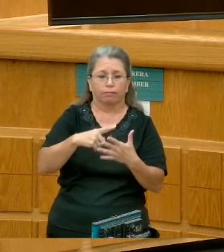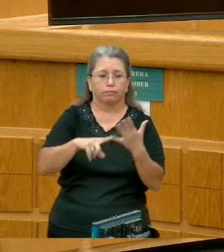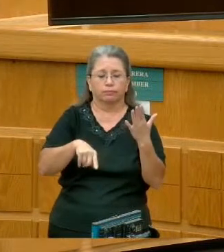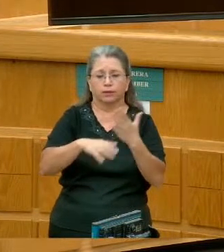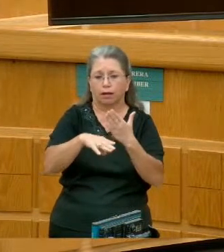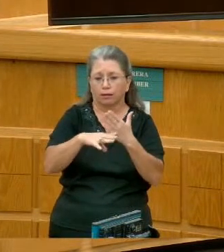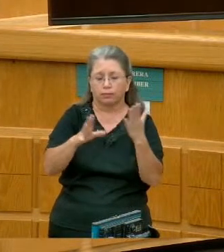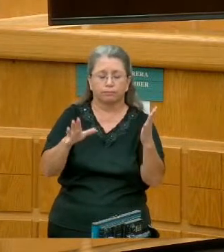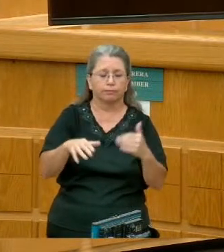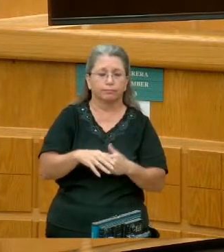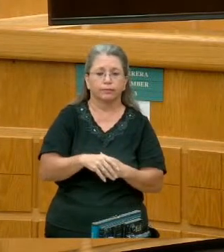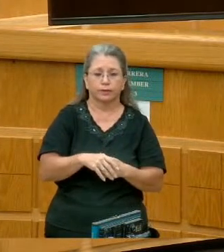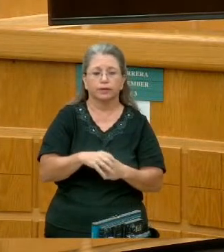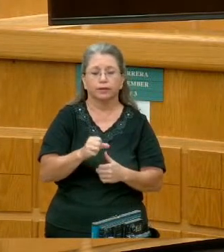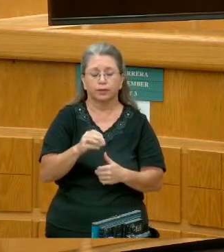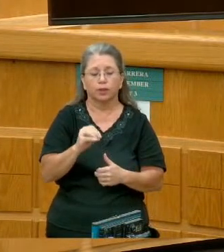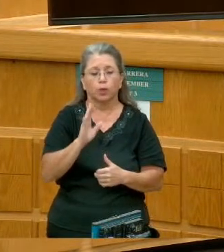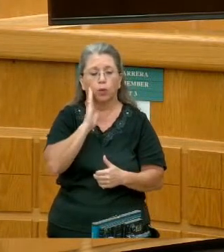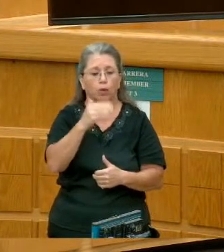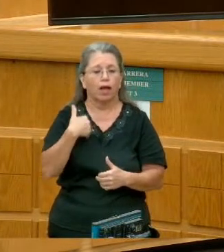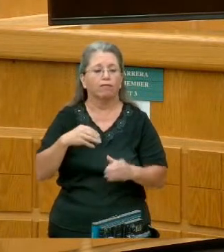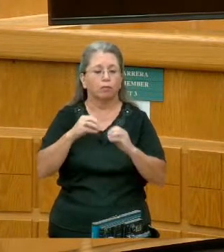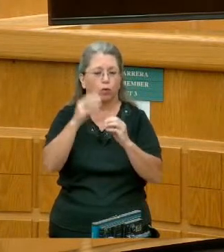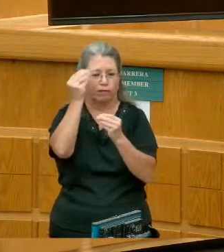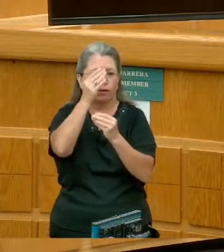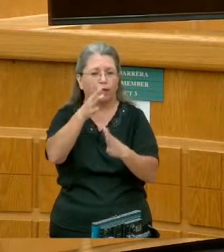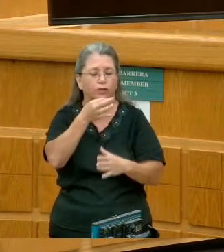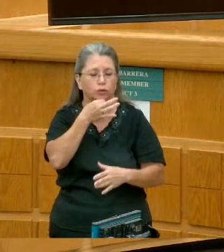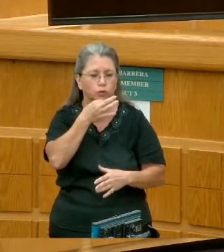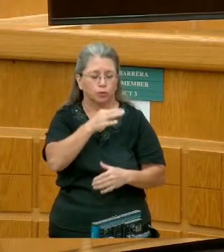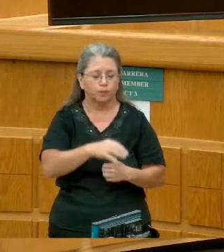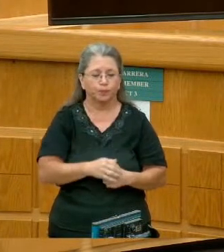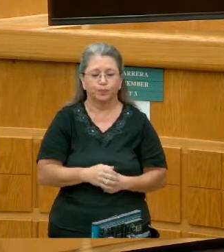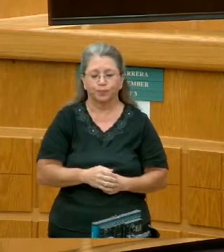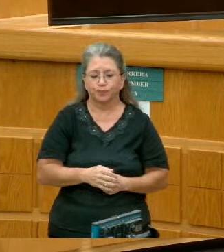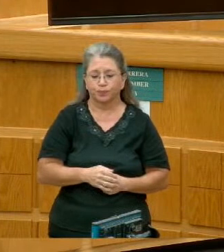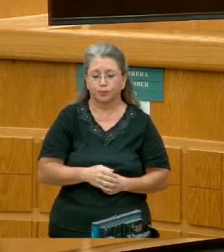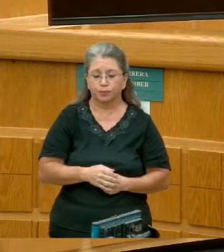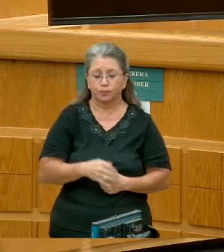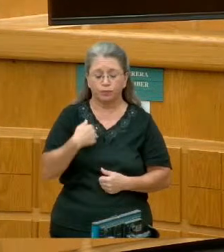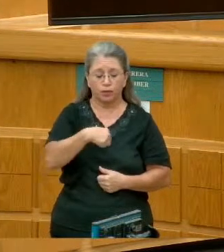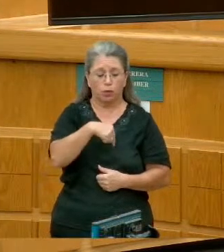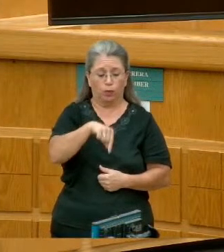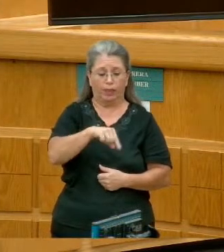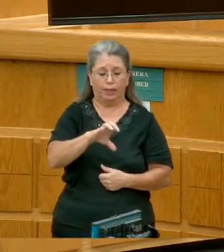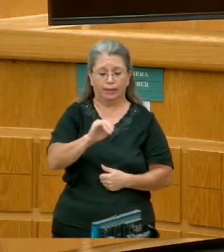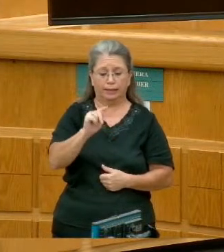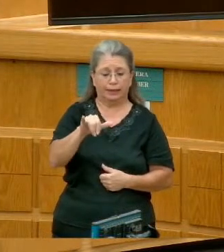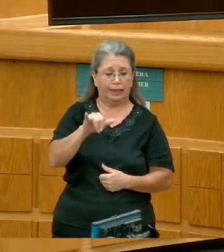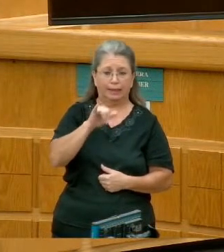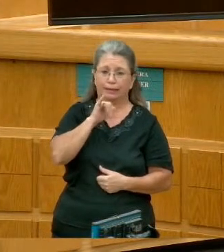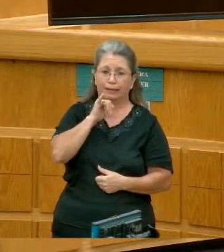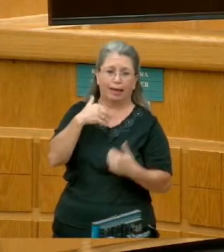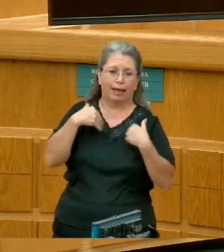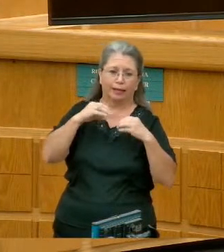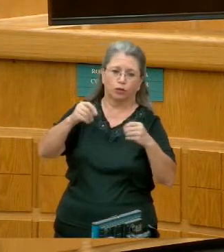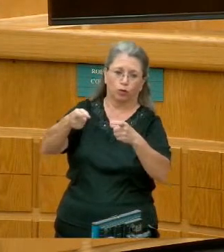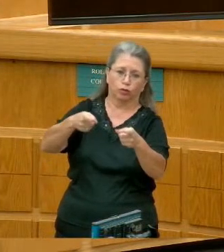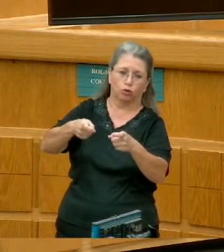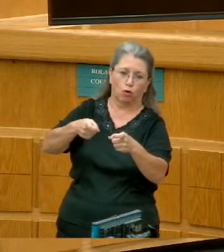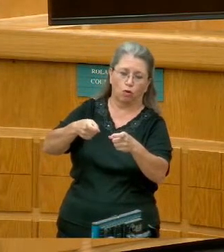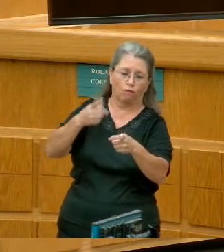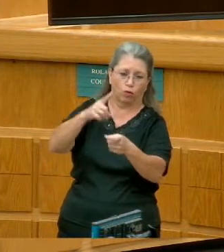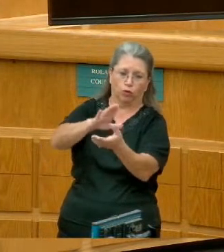have some information to help the community there as well. We, the city, does not control the school districts, right? That's an